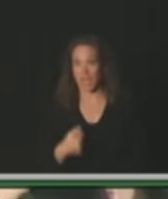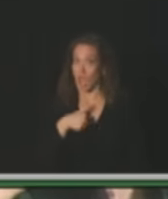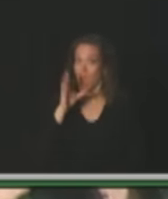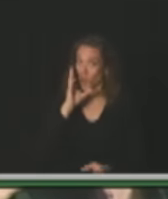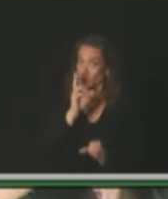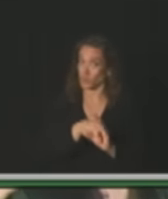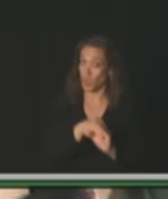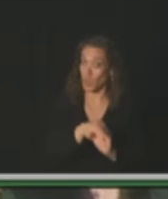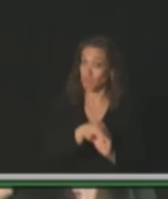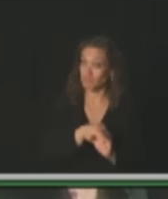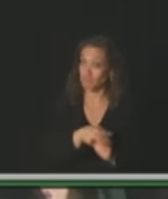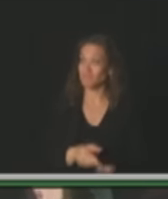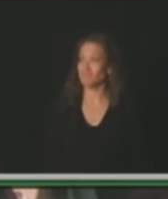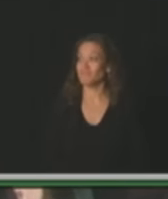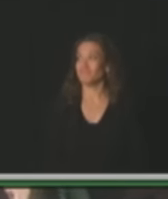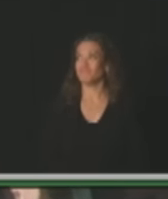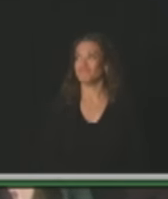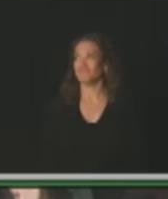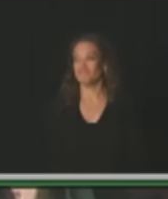them.